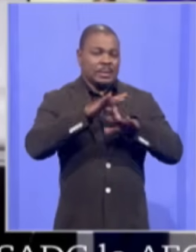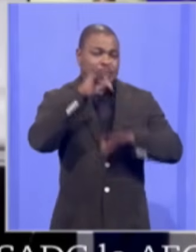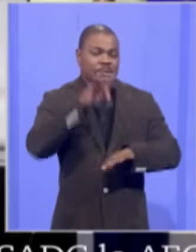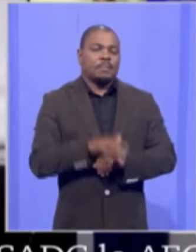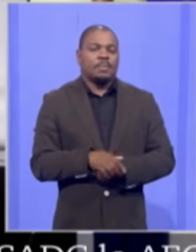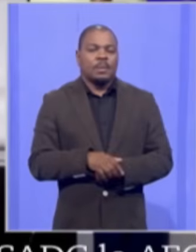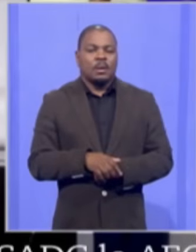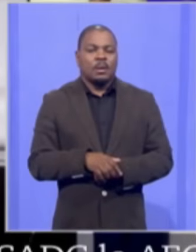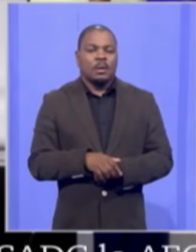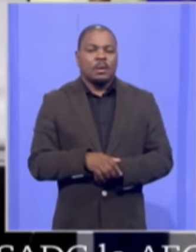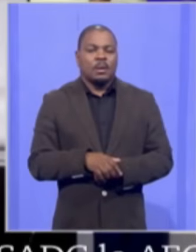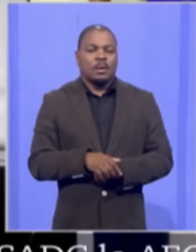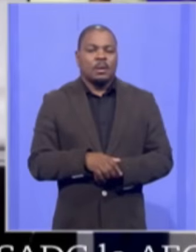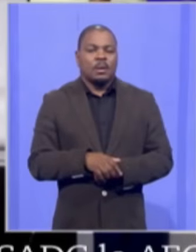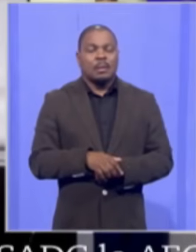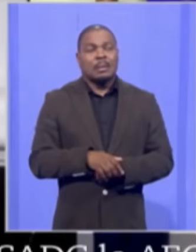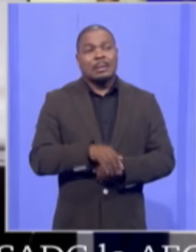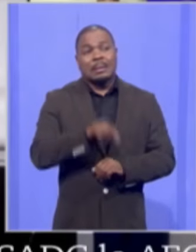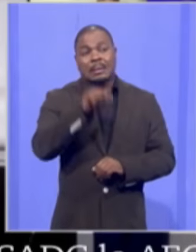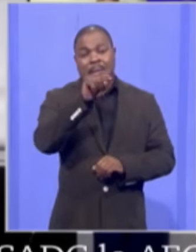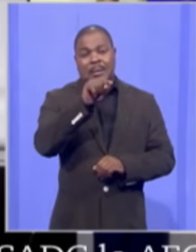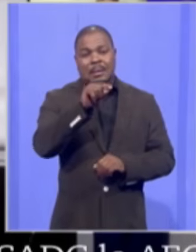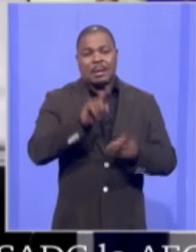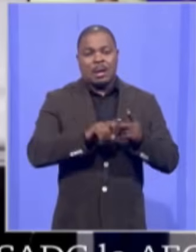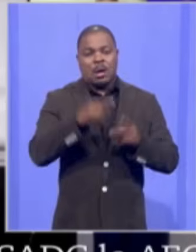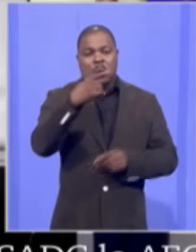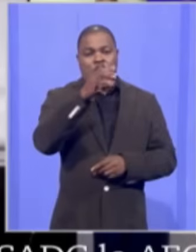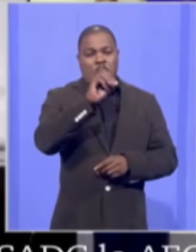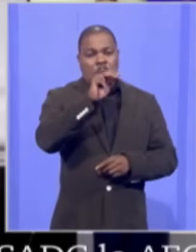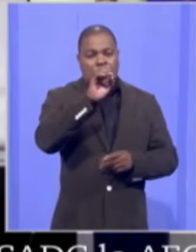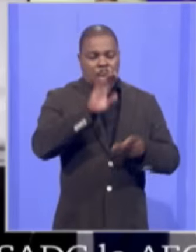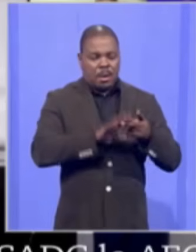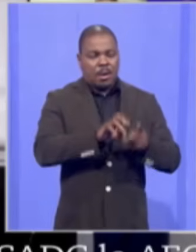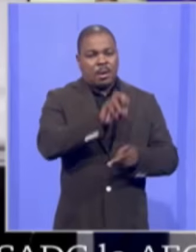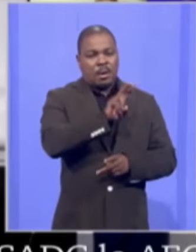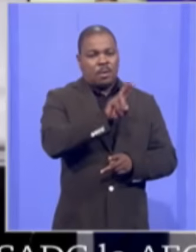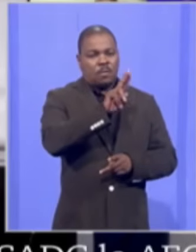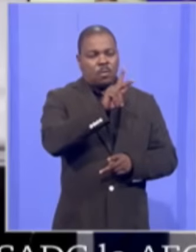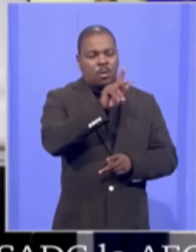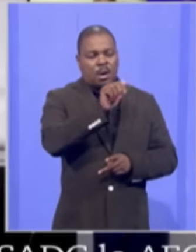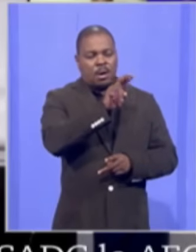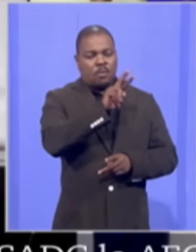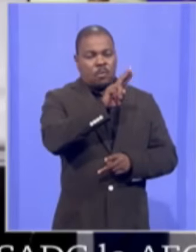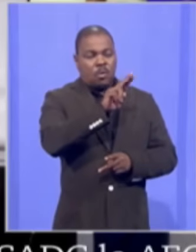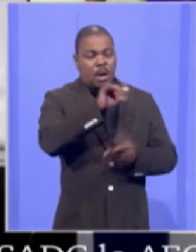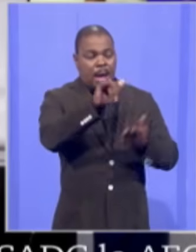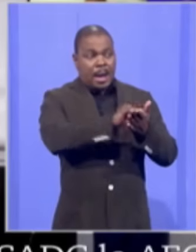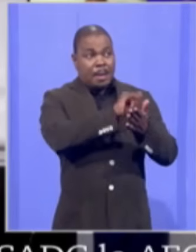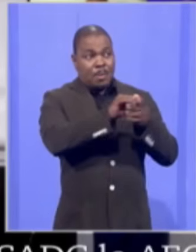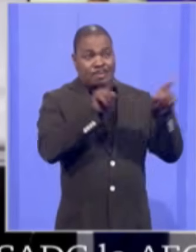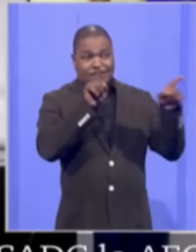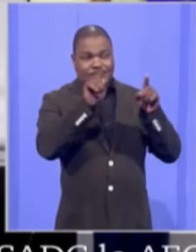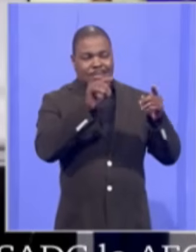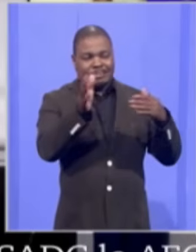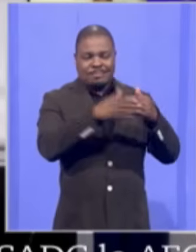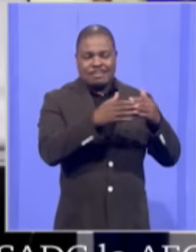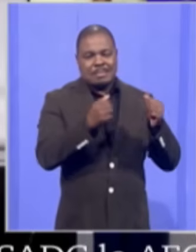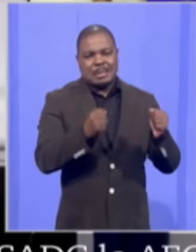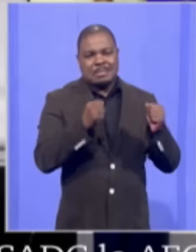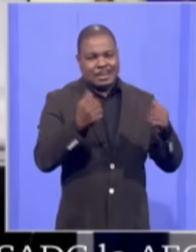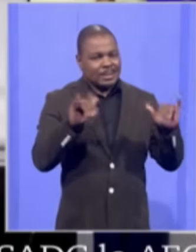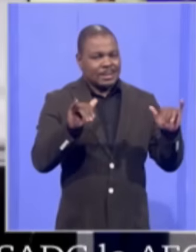with supply routes in Goma and Bukavu airports still closed.